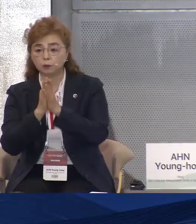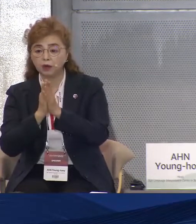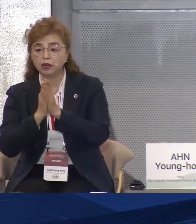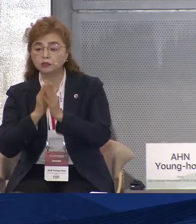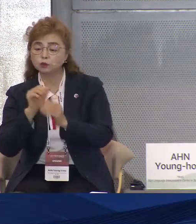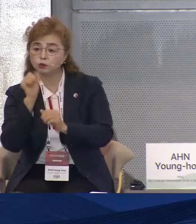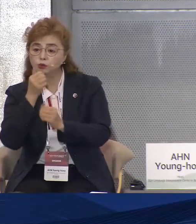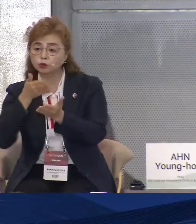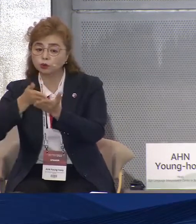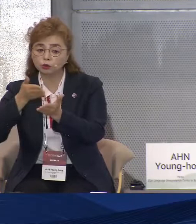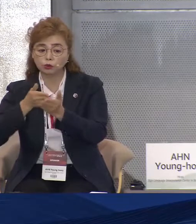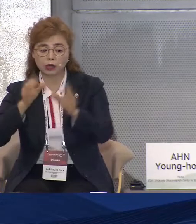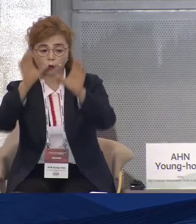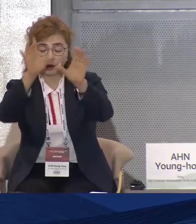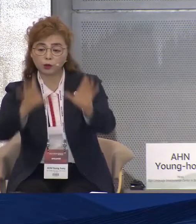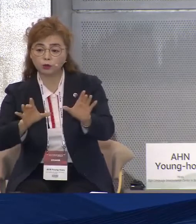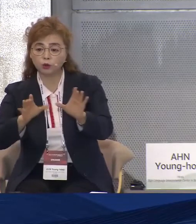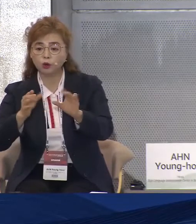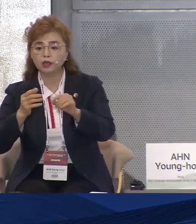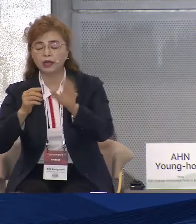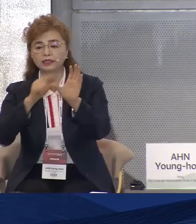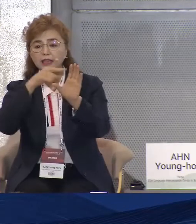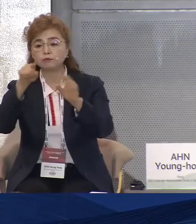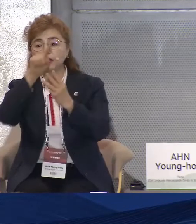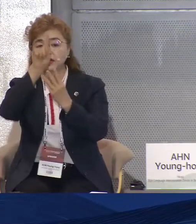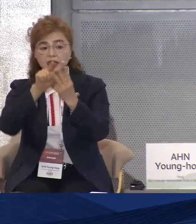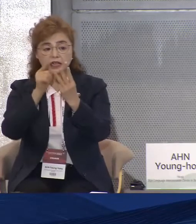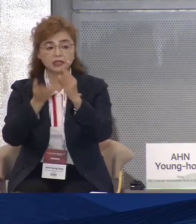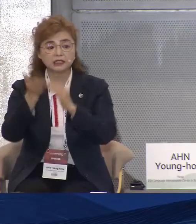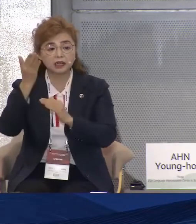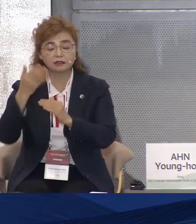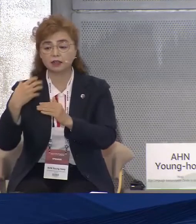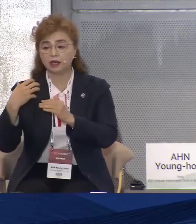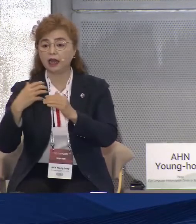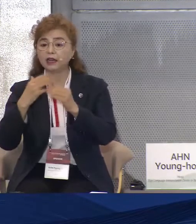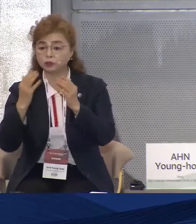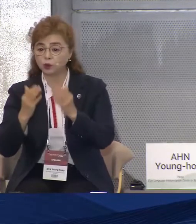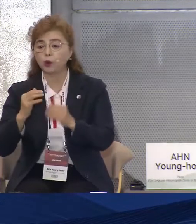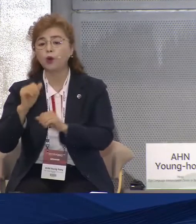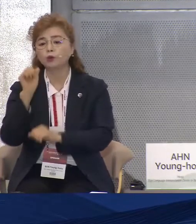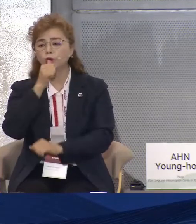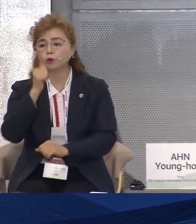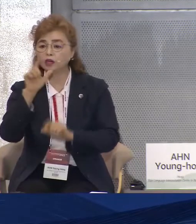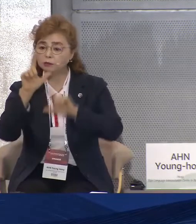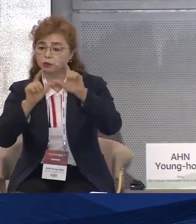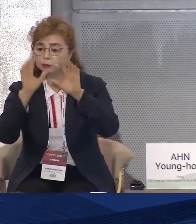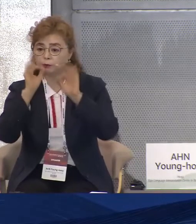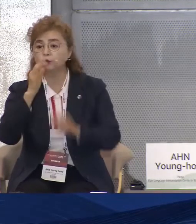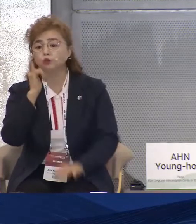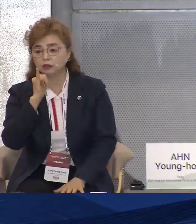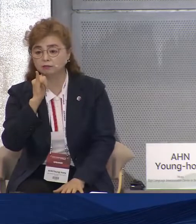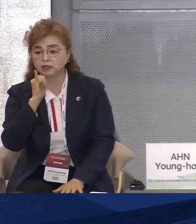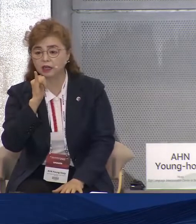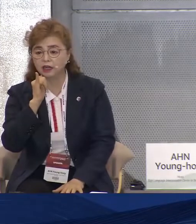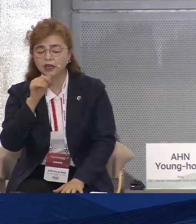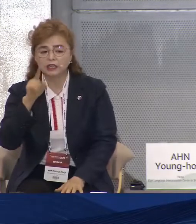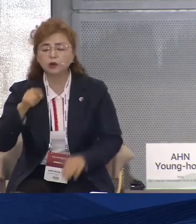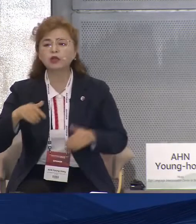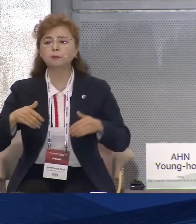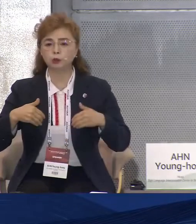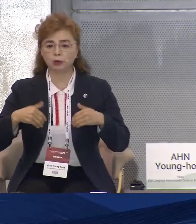last picture in Germany, the interpreter with hearing loss is giving interpretation in